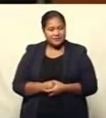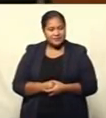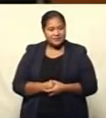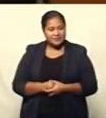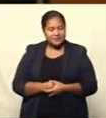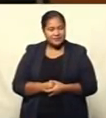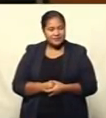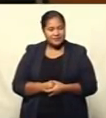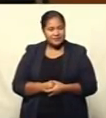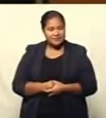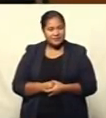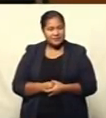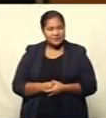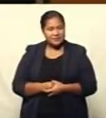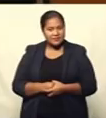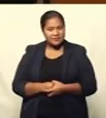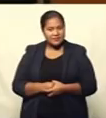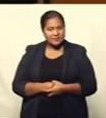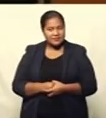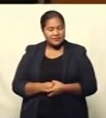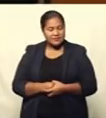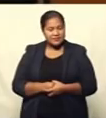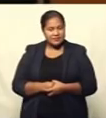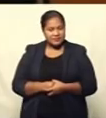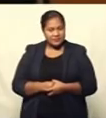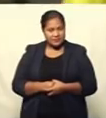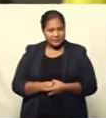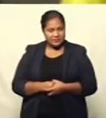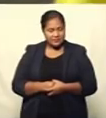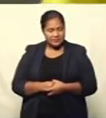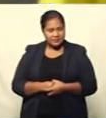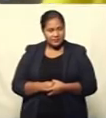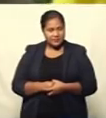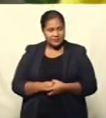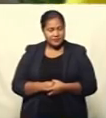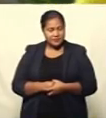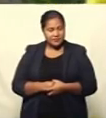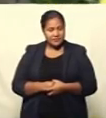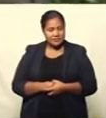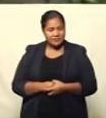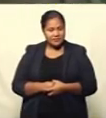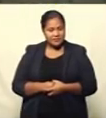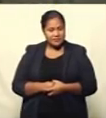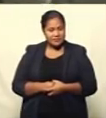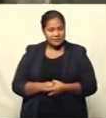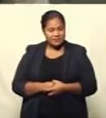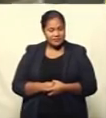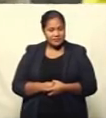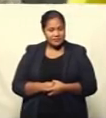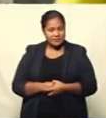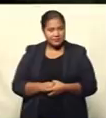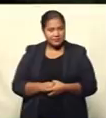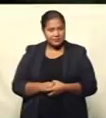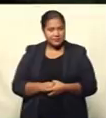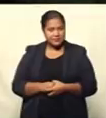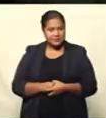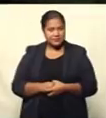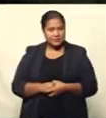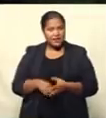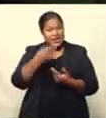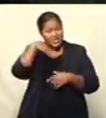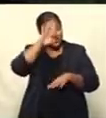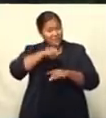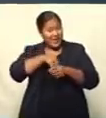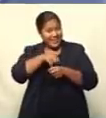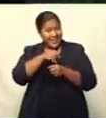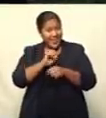of masks, physical distancing, and other measures designed to prevent people from coming into contact with the virus. Chief Medical